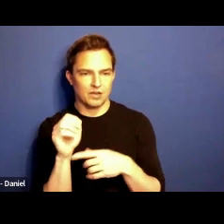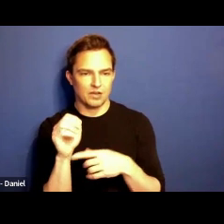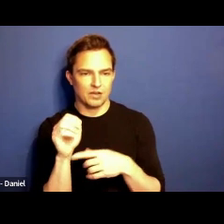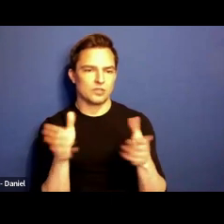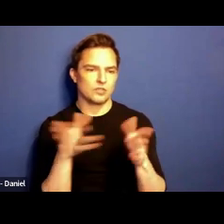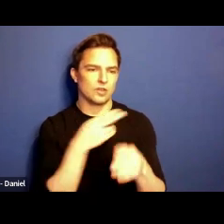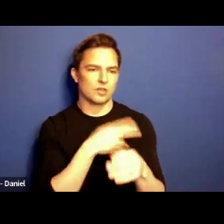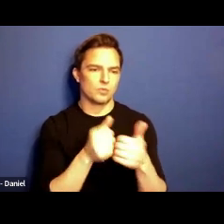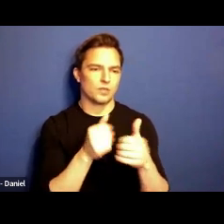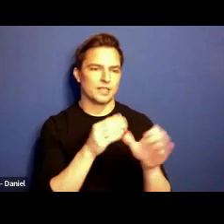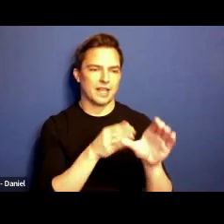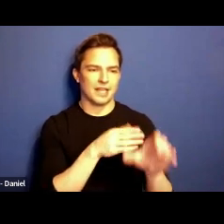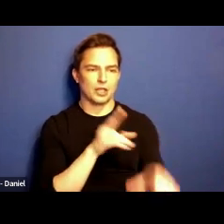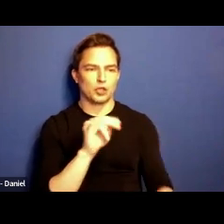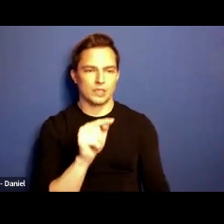hospitals with psych units.